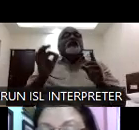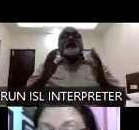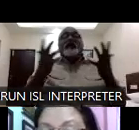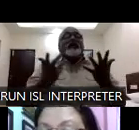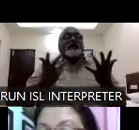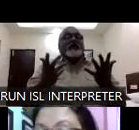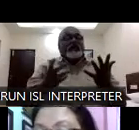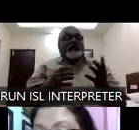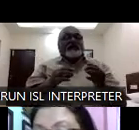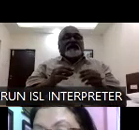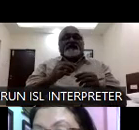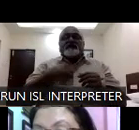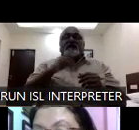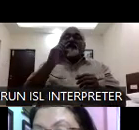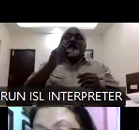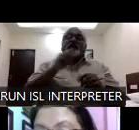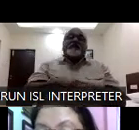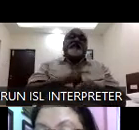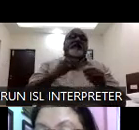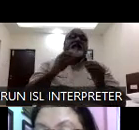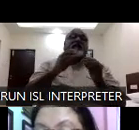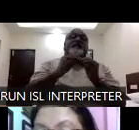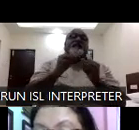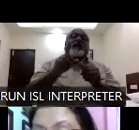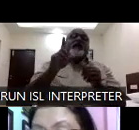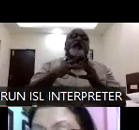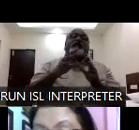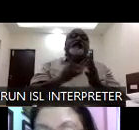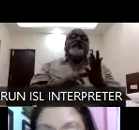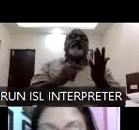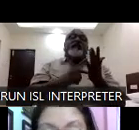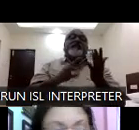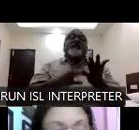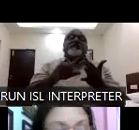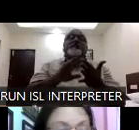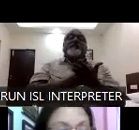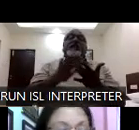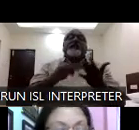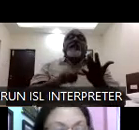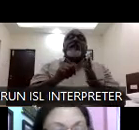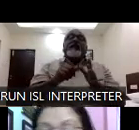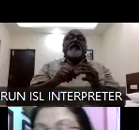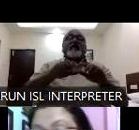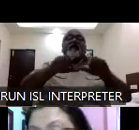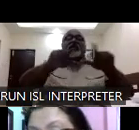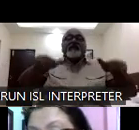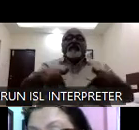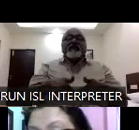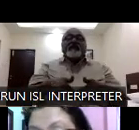Balwant Mehta committee was the one which basically talked about the panchayat as a system and panchayatiraj as a system